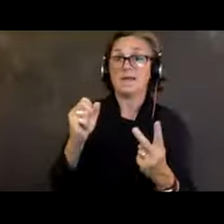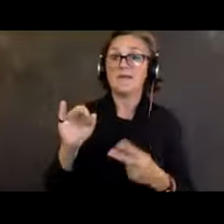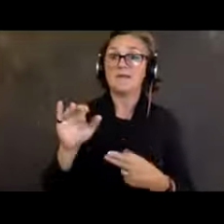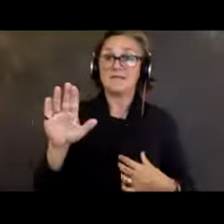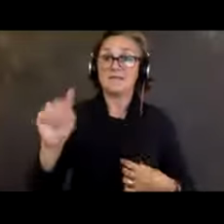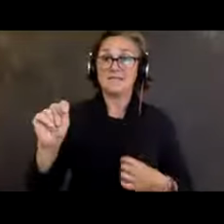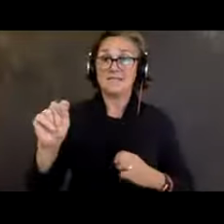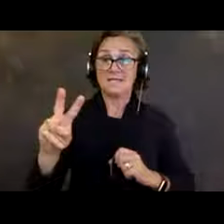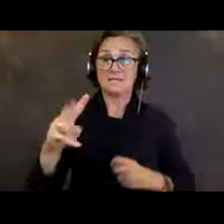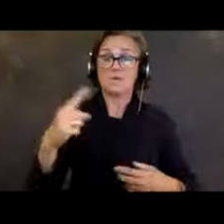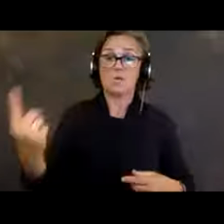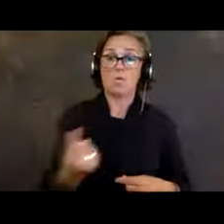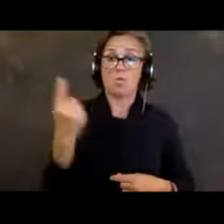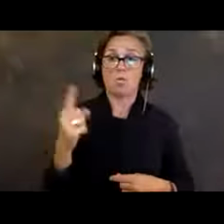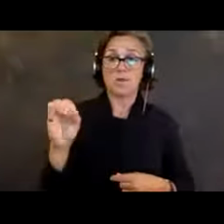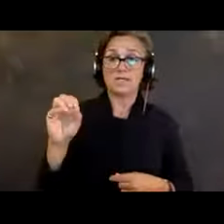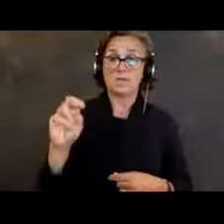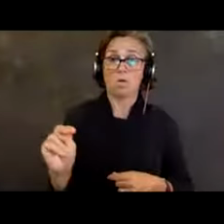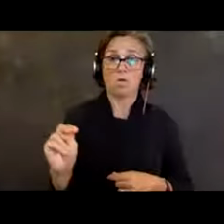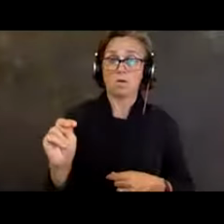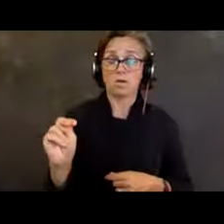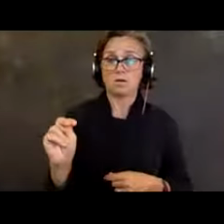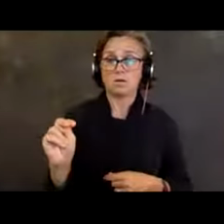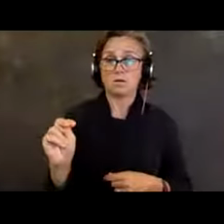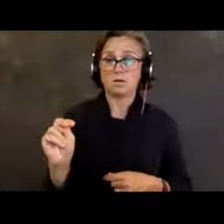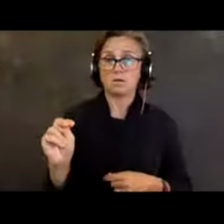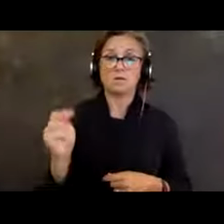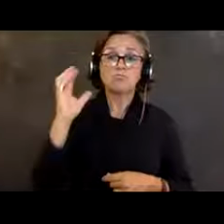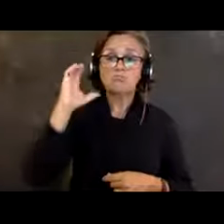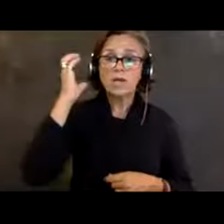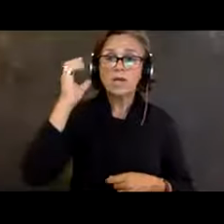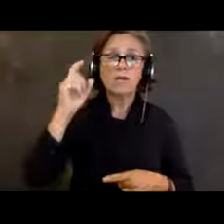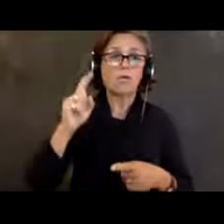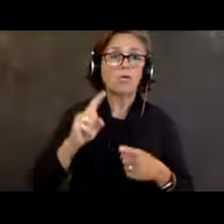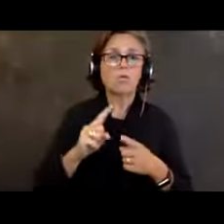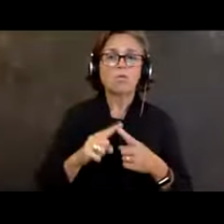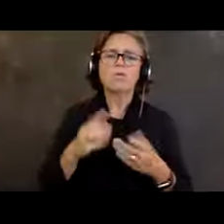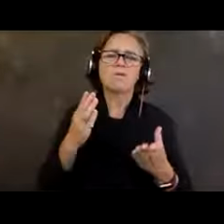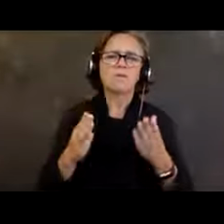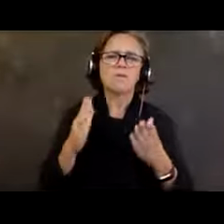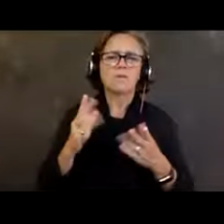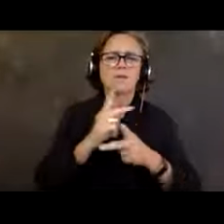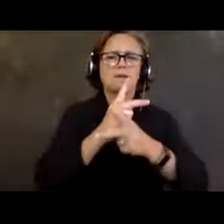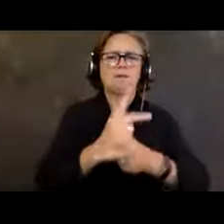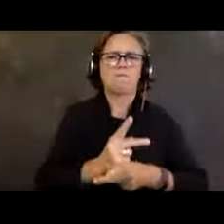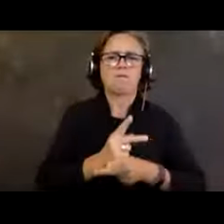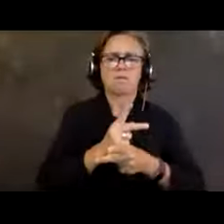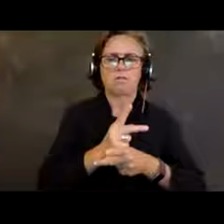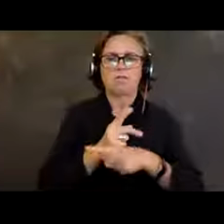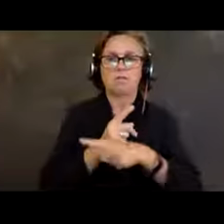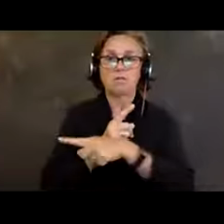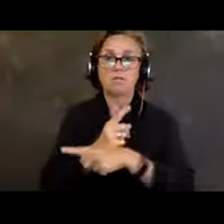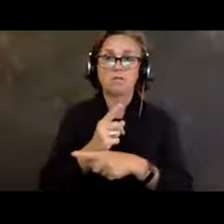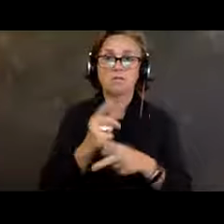on in the background, you may want to be more conscious, or even the radio in the car, conscious about our children watching and